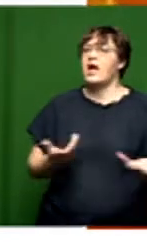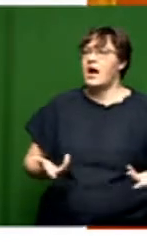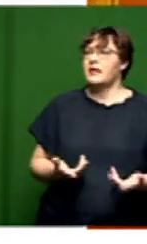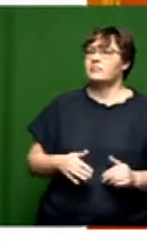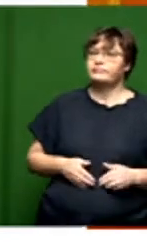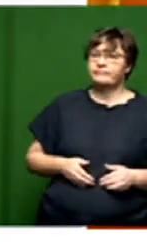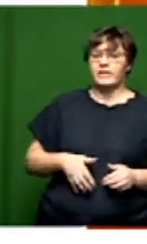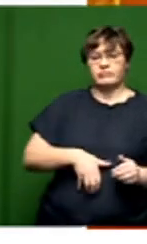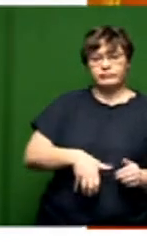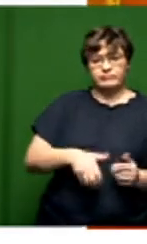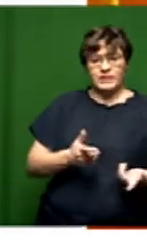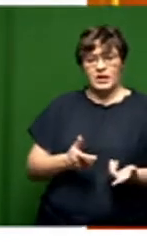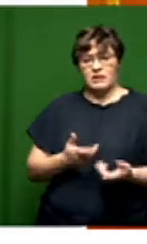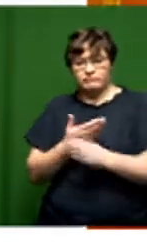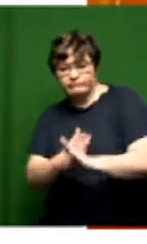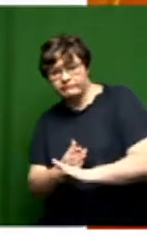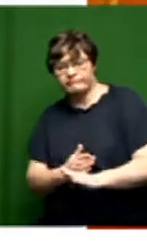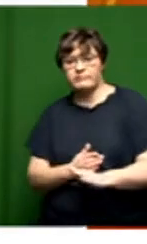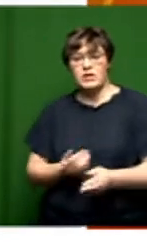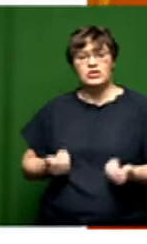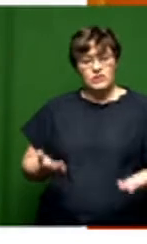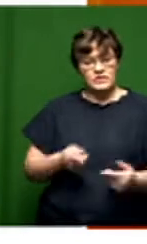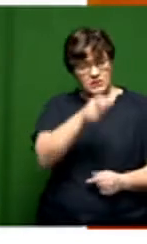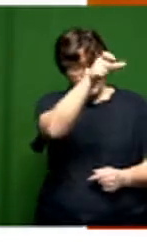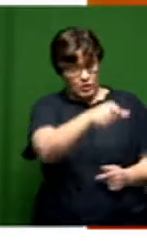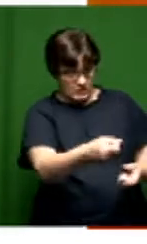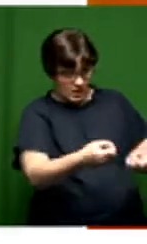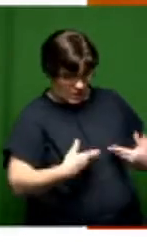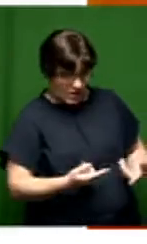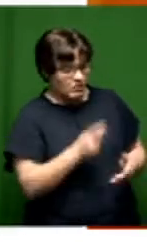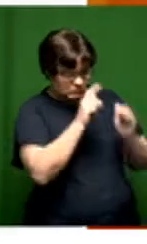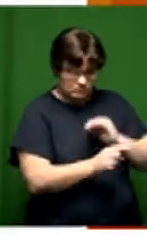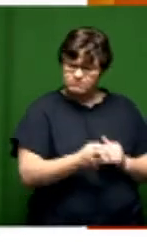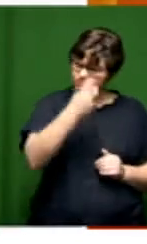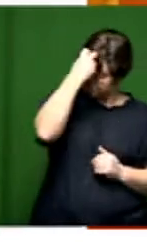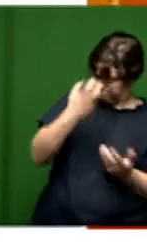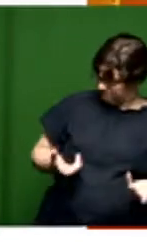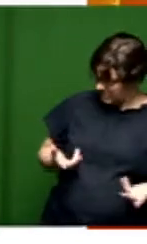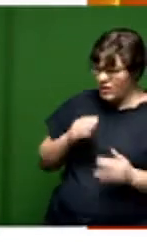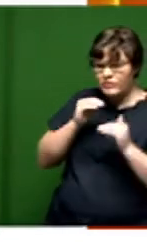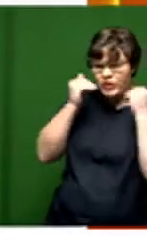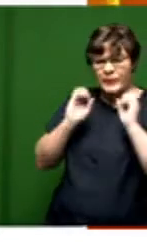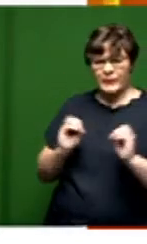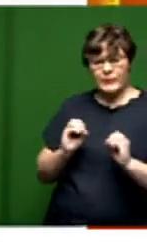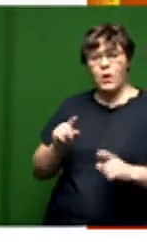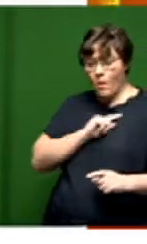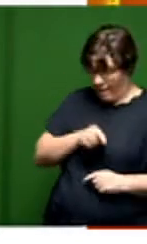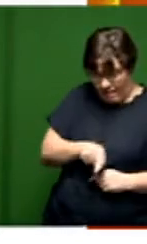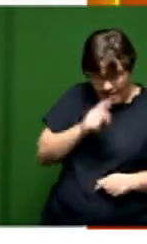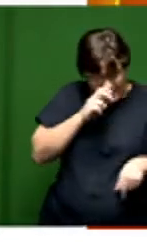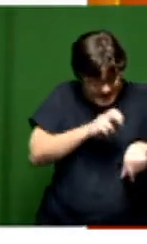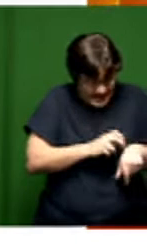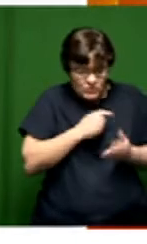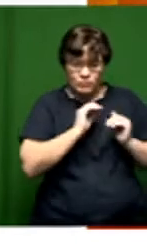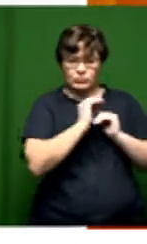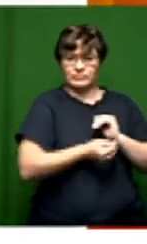health services, they may not find a friendly provider who will give them the information they need to protect themselves. And